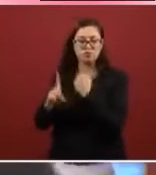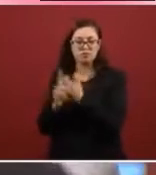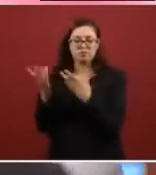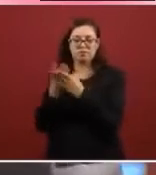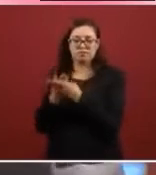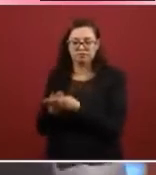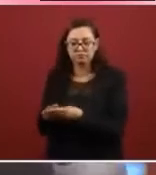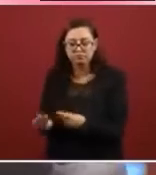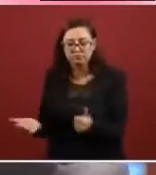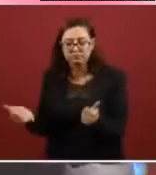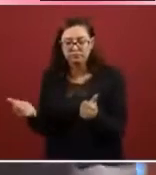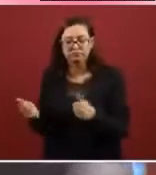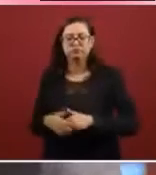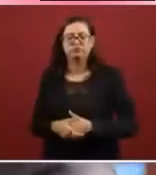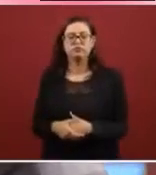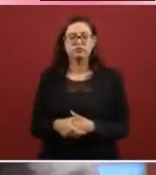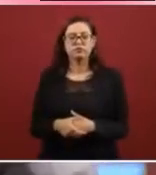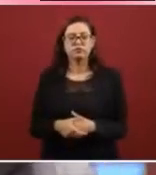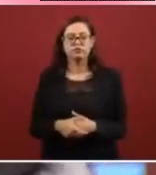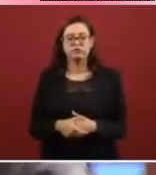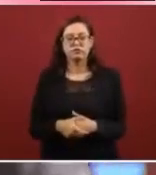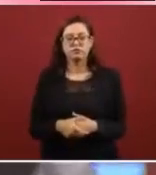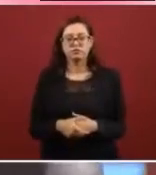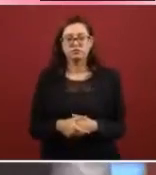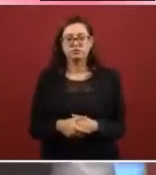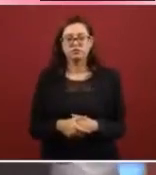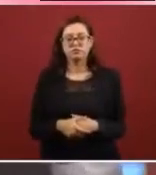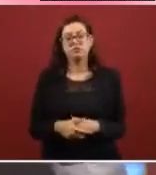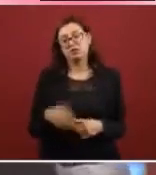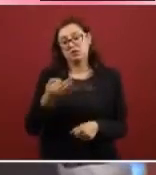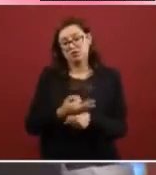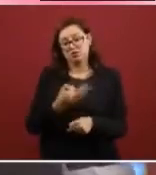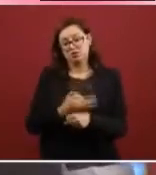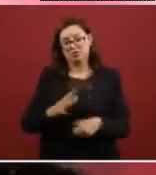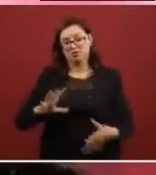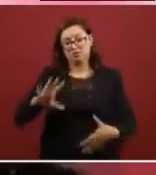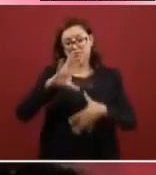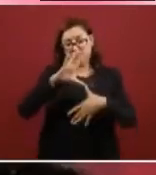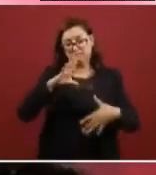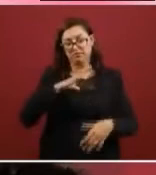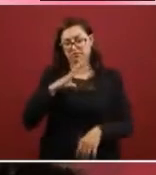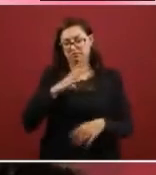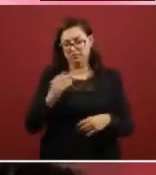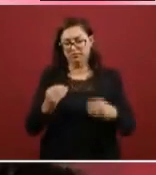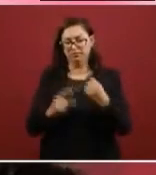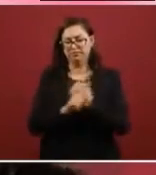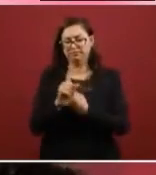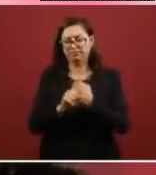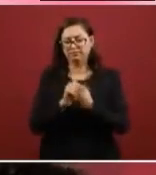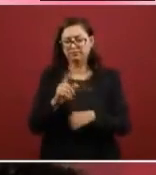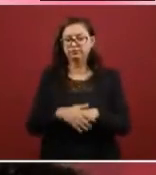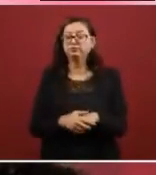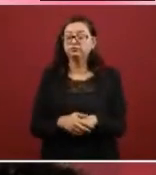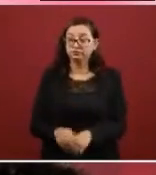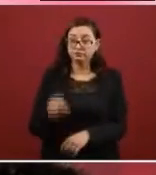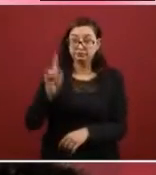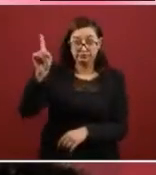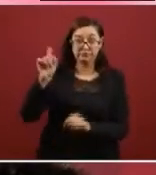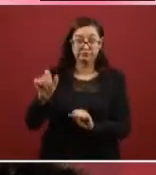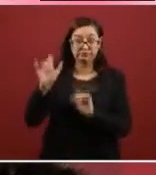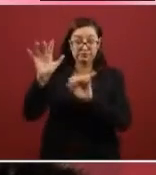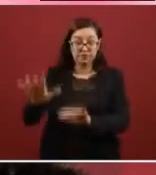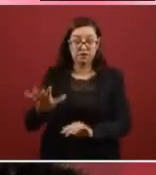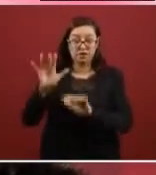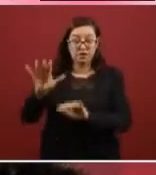What's going on uno de los with cuales the migration and the problems in the world. Finalmente, and la finally, cumbre acordó en el